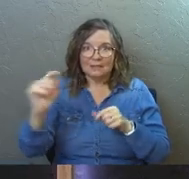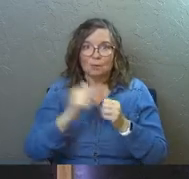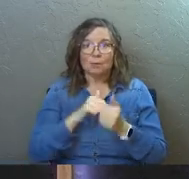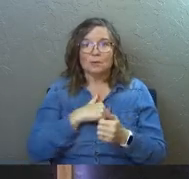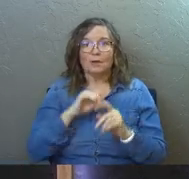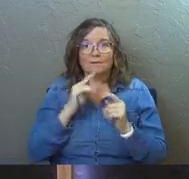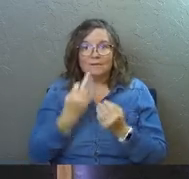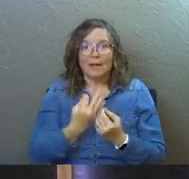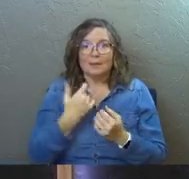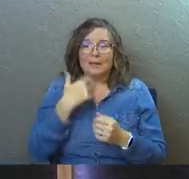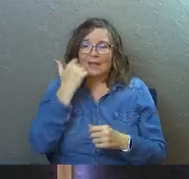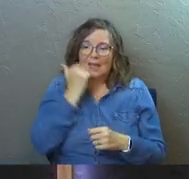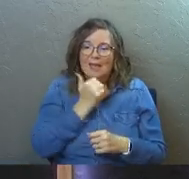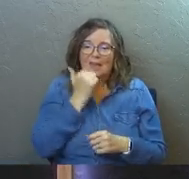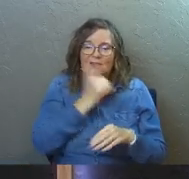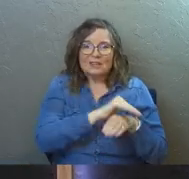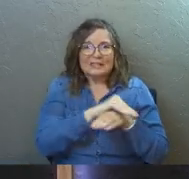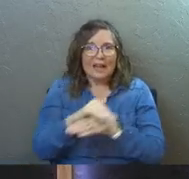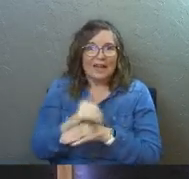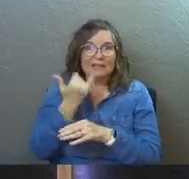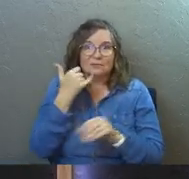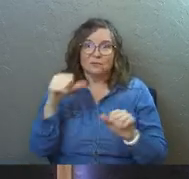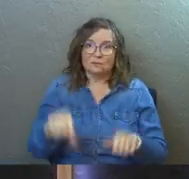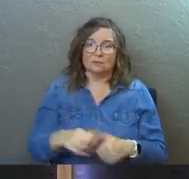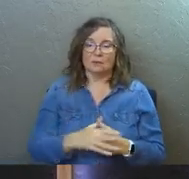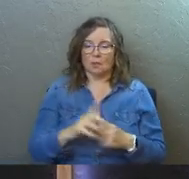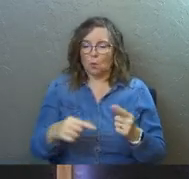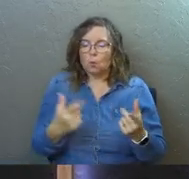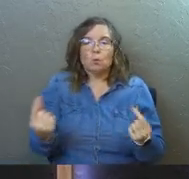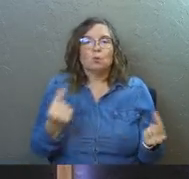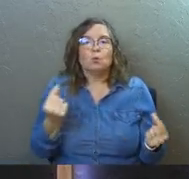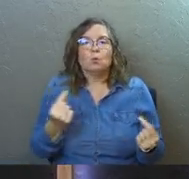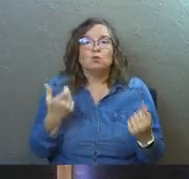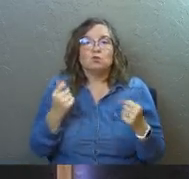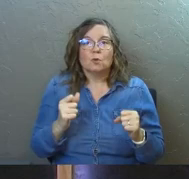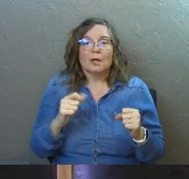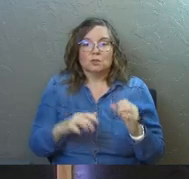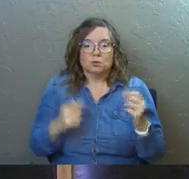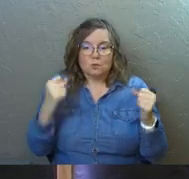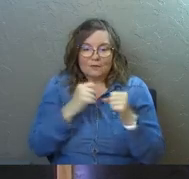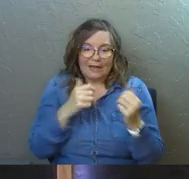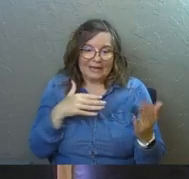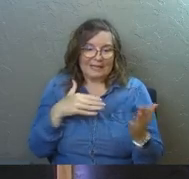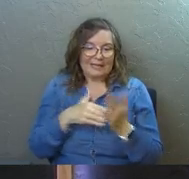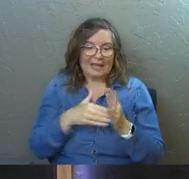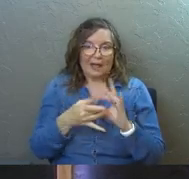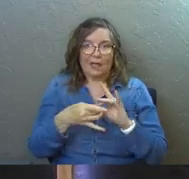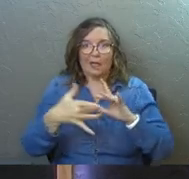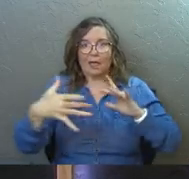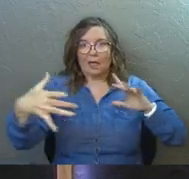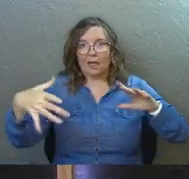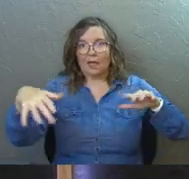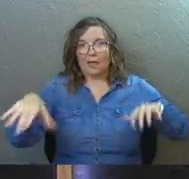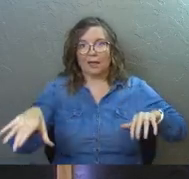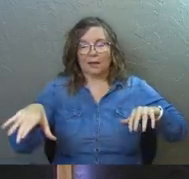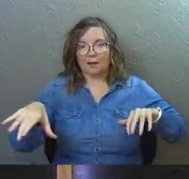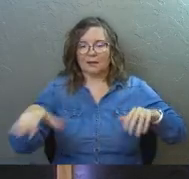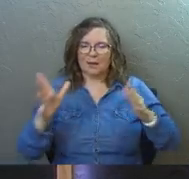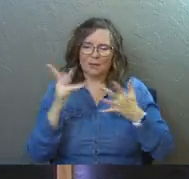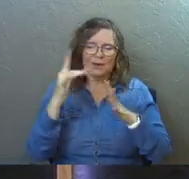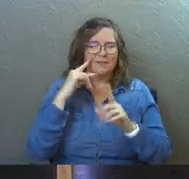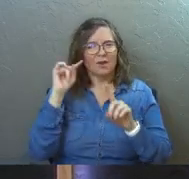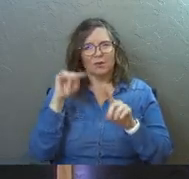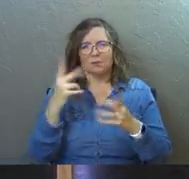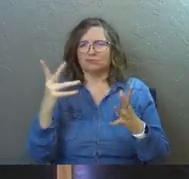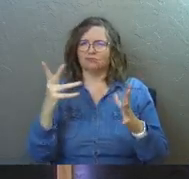your family every single night. And what are you doing? You're trying to fight against that lack of presence. And praise